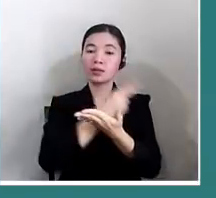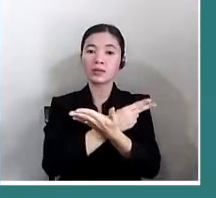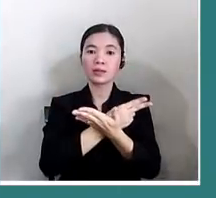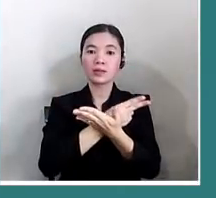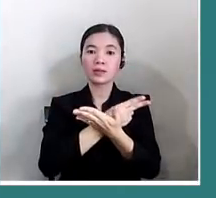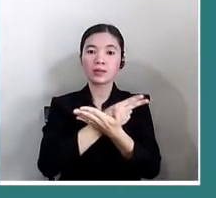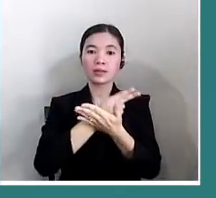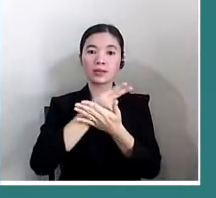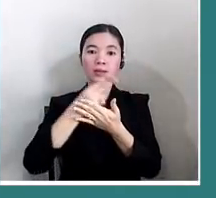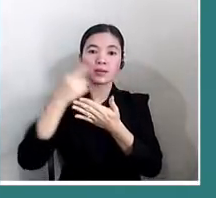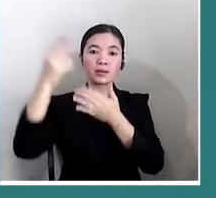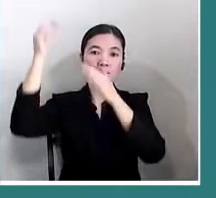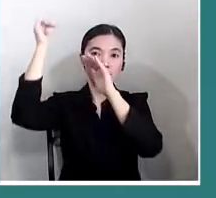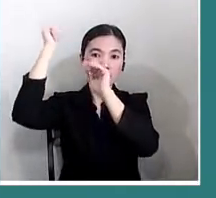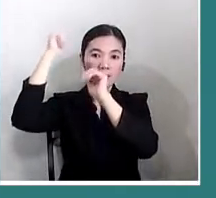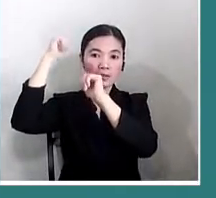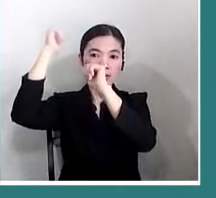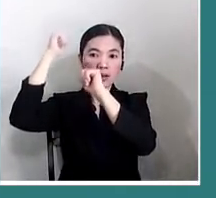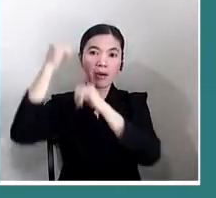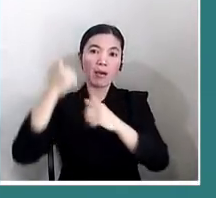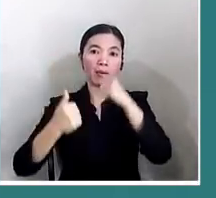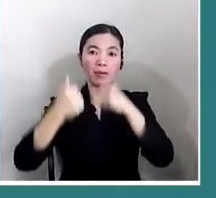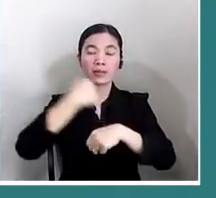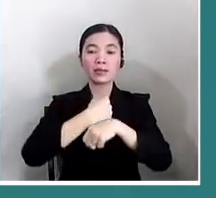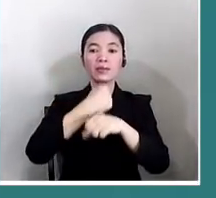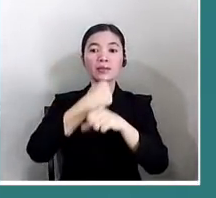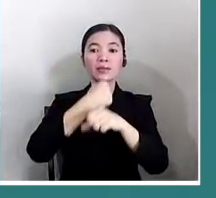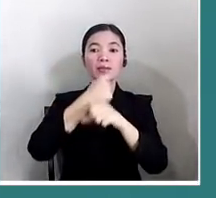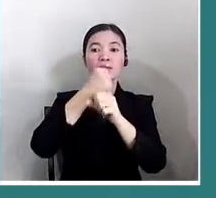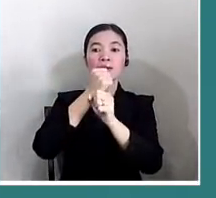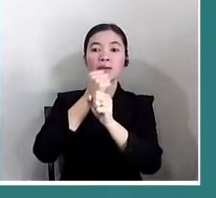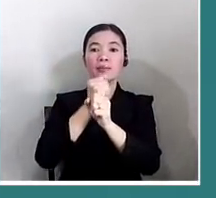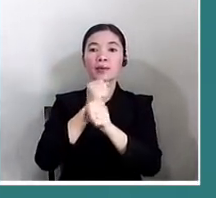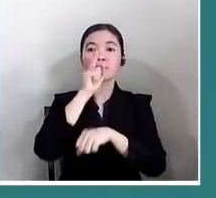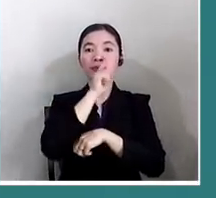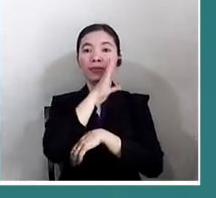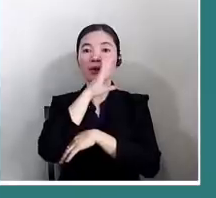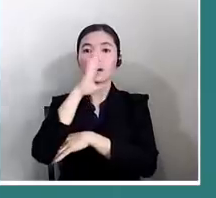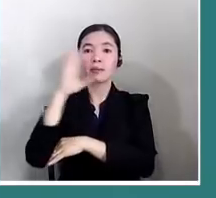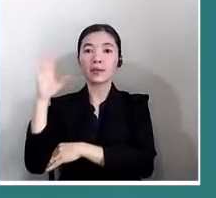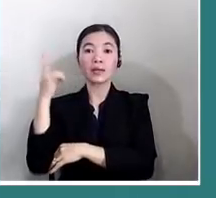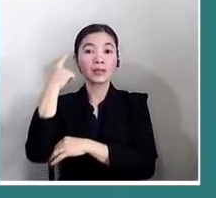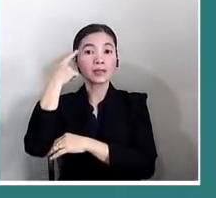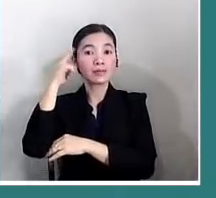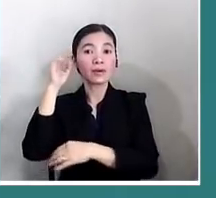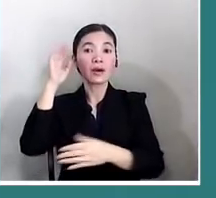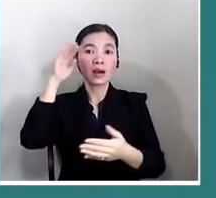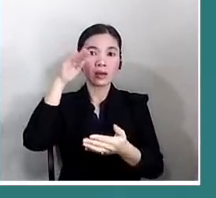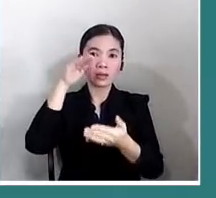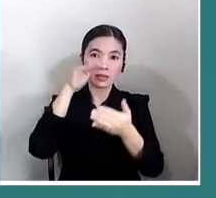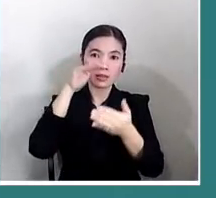Covenant, which He made binding for a thousand